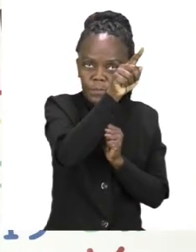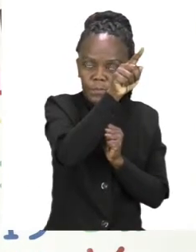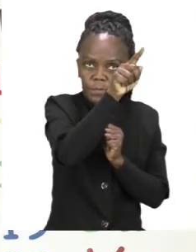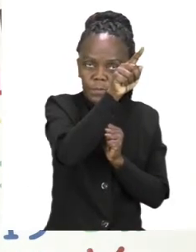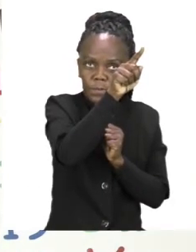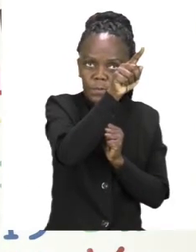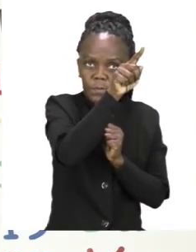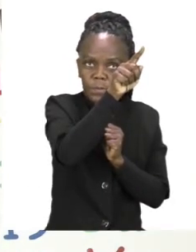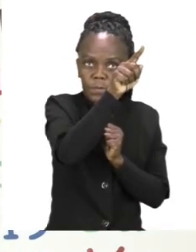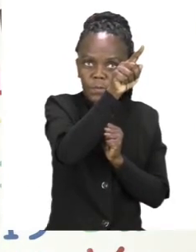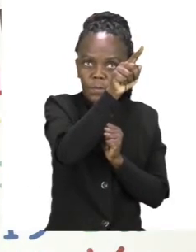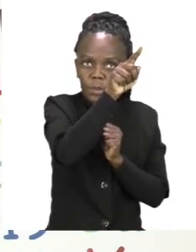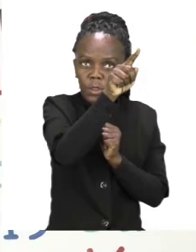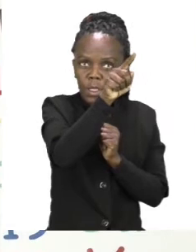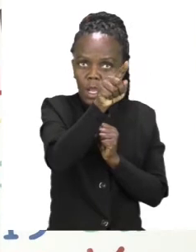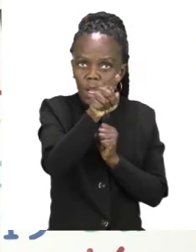we started and we say